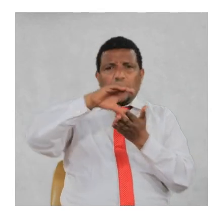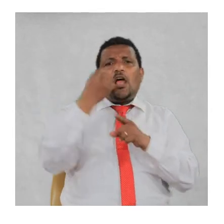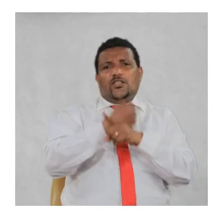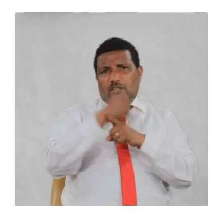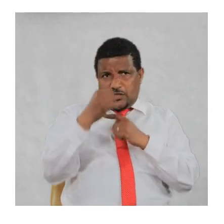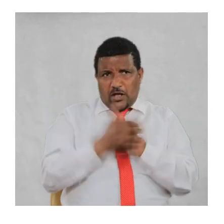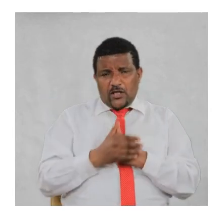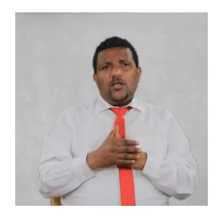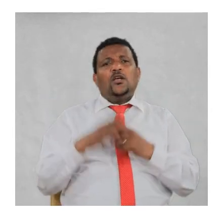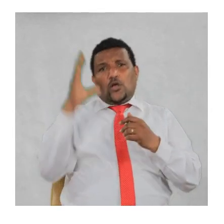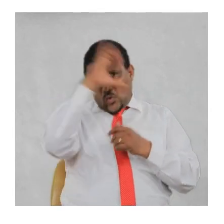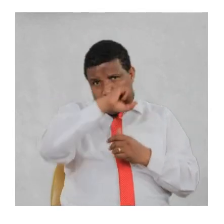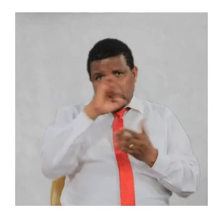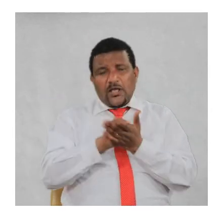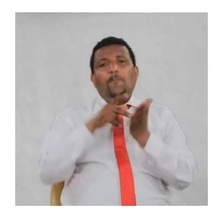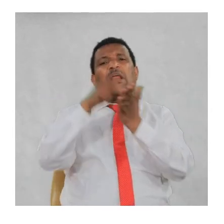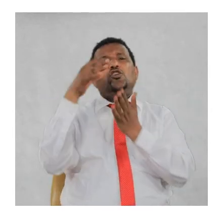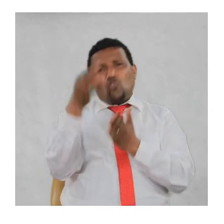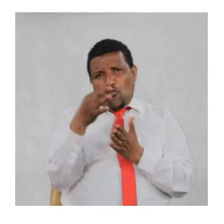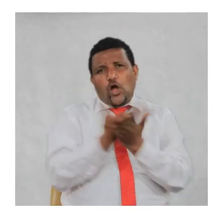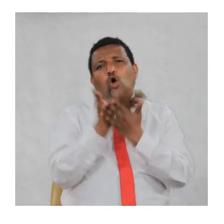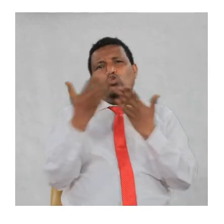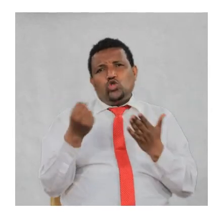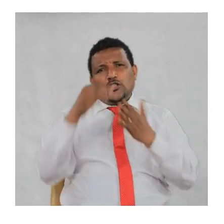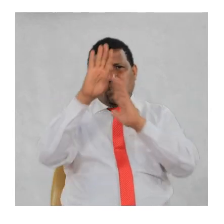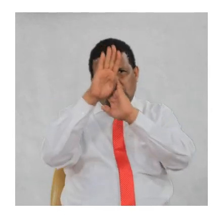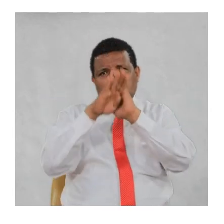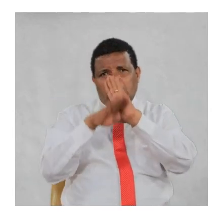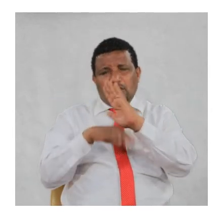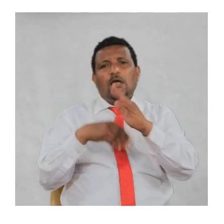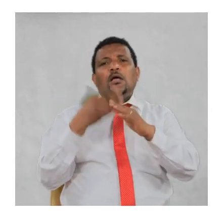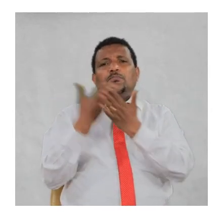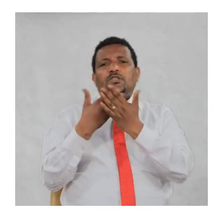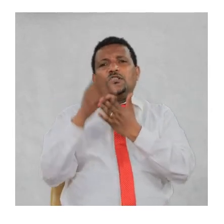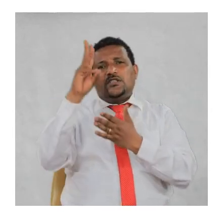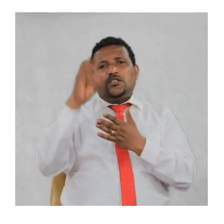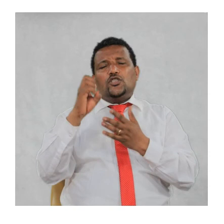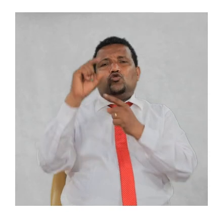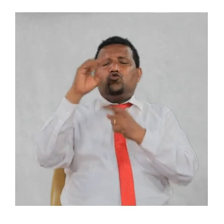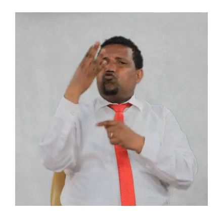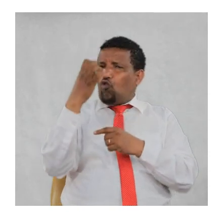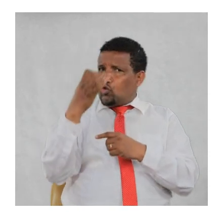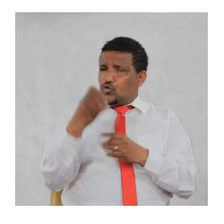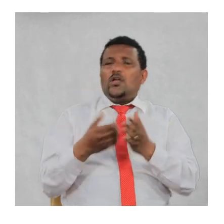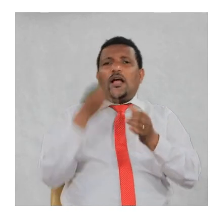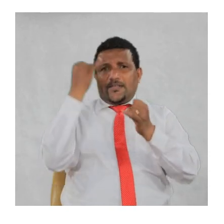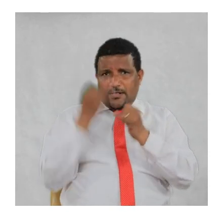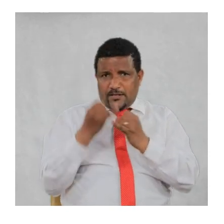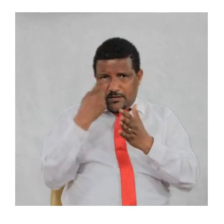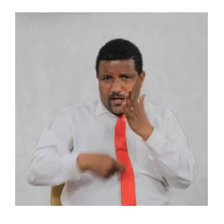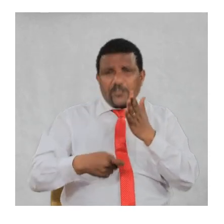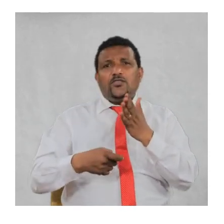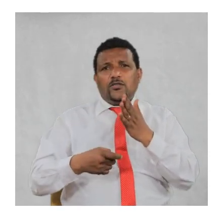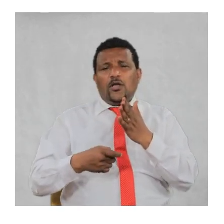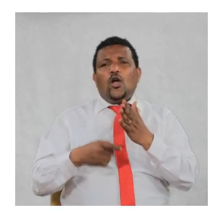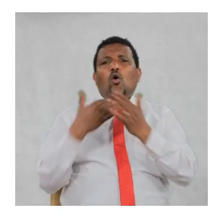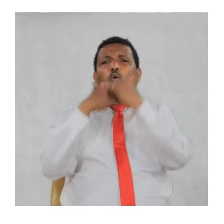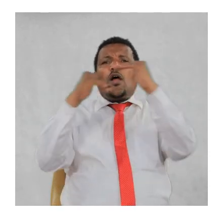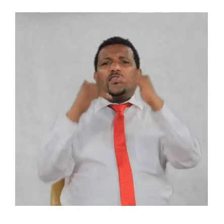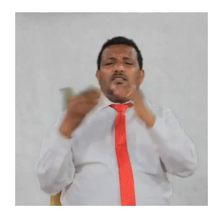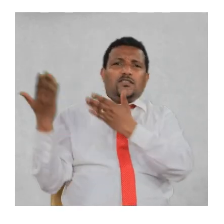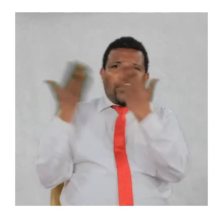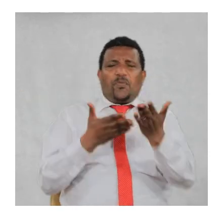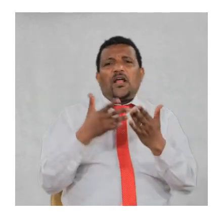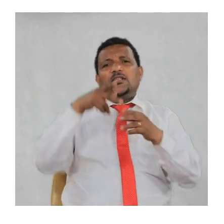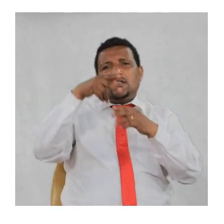exercise. Consider that price of a good decreases from 60 to 40. As a result, the quantity supplied decreases from